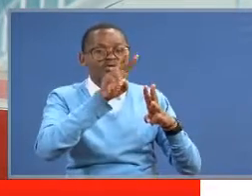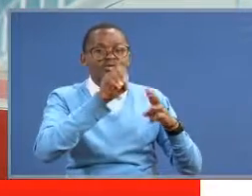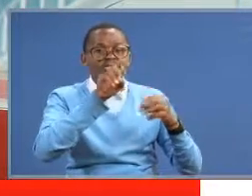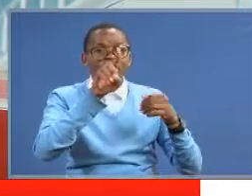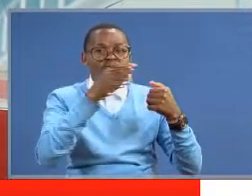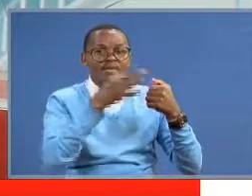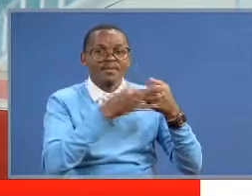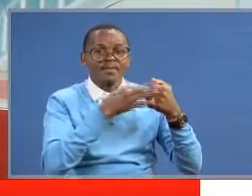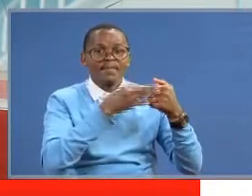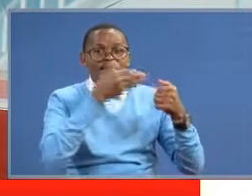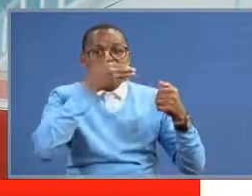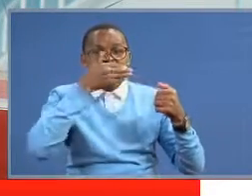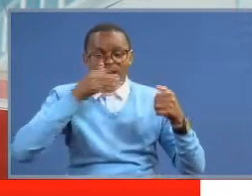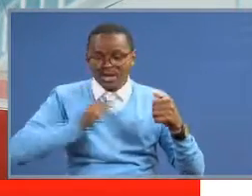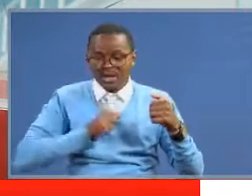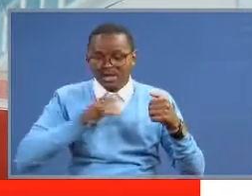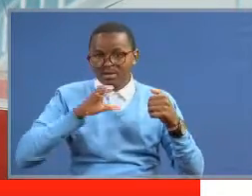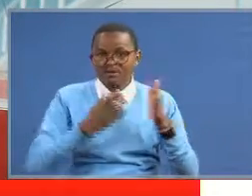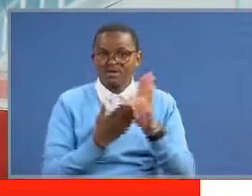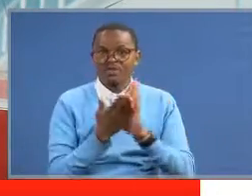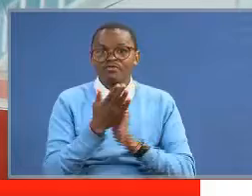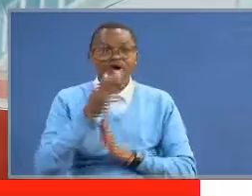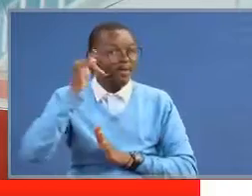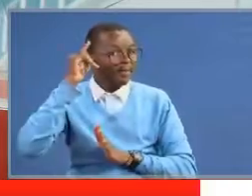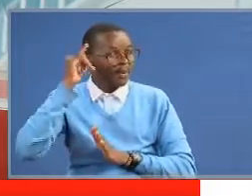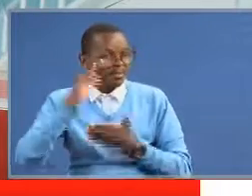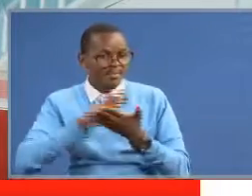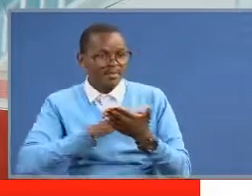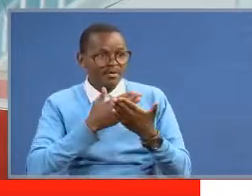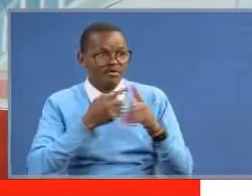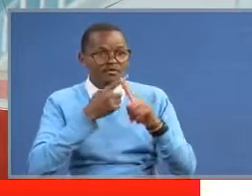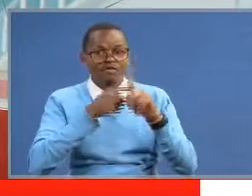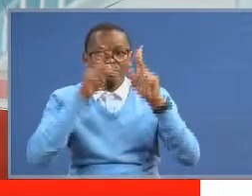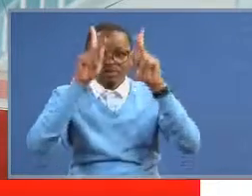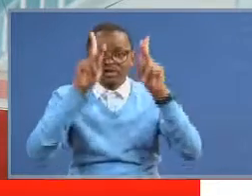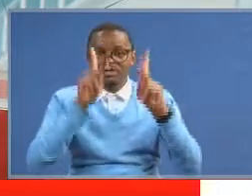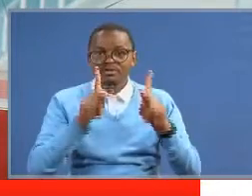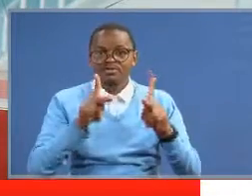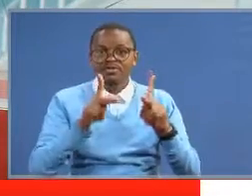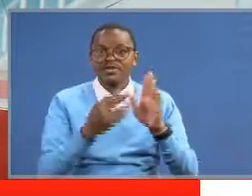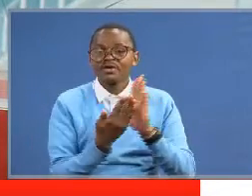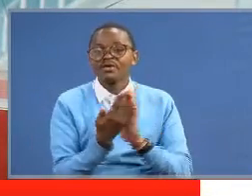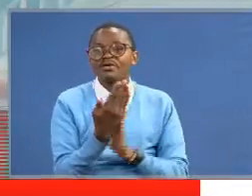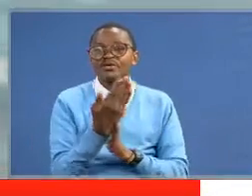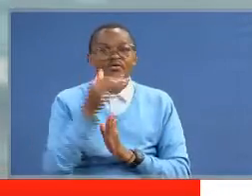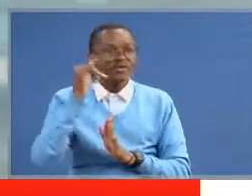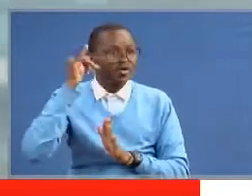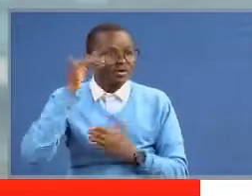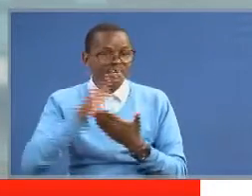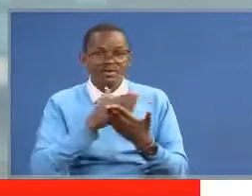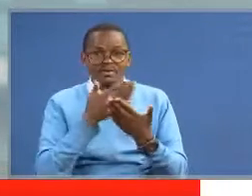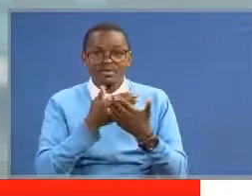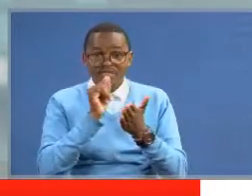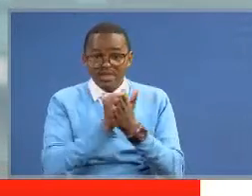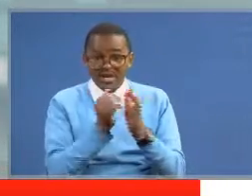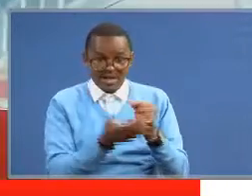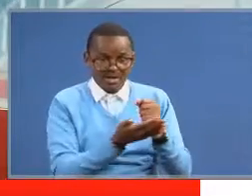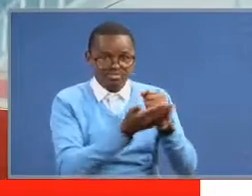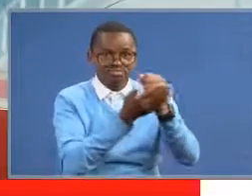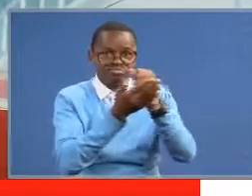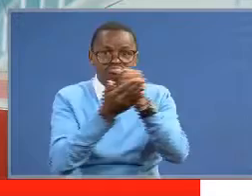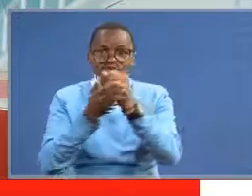2018, one of the best girls who developed a mobile application was from Kisumu. They developed a mobile application that can help